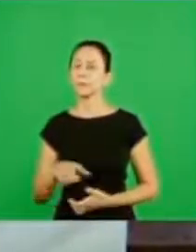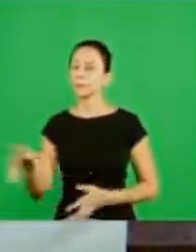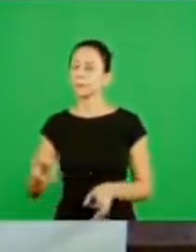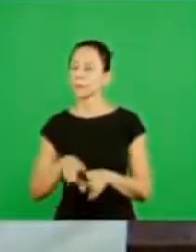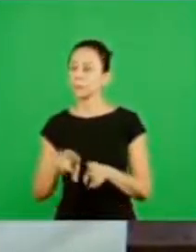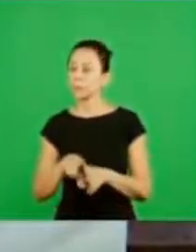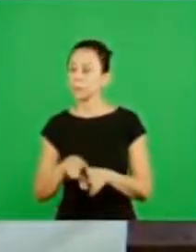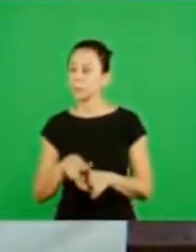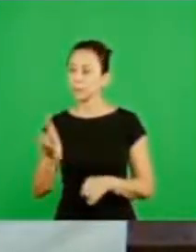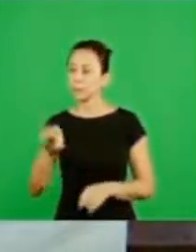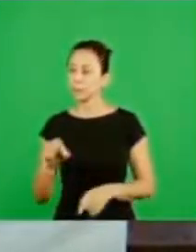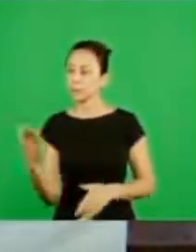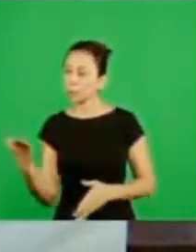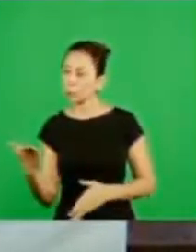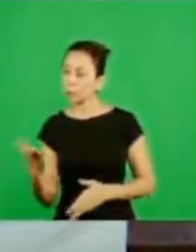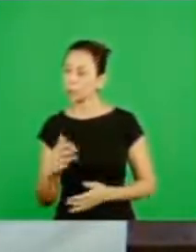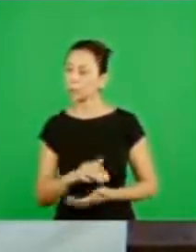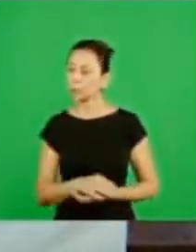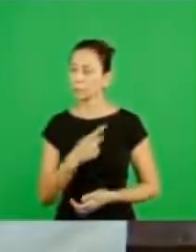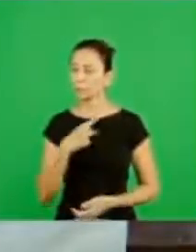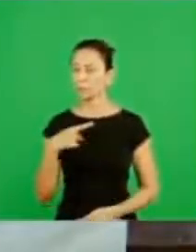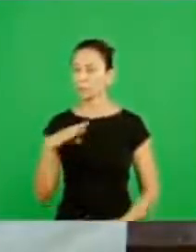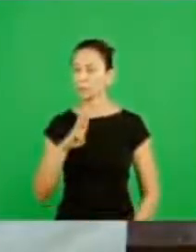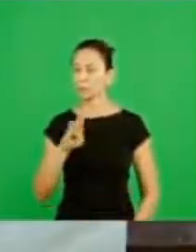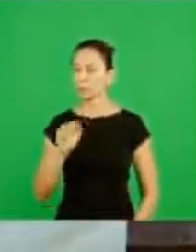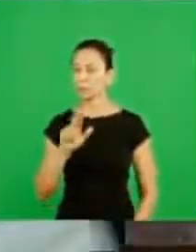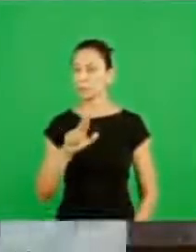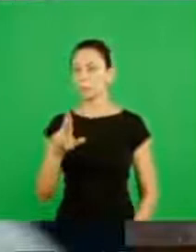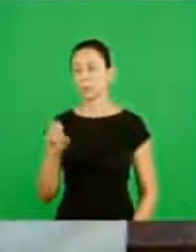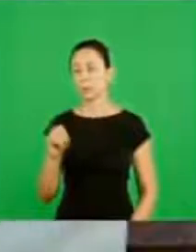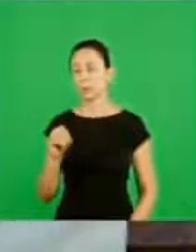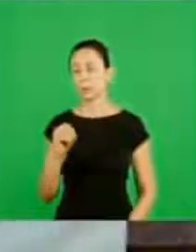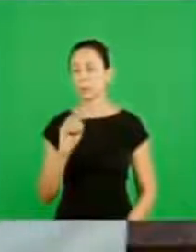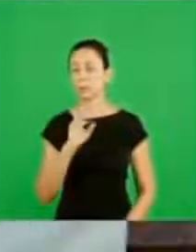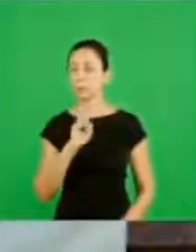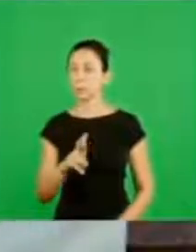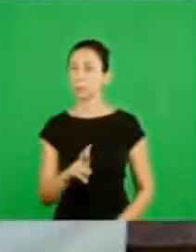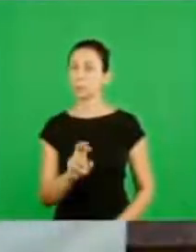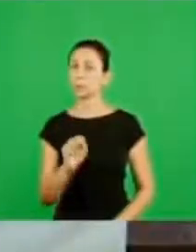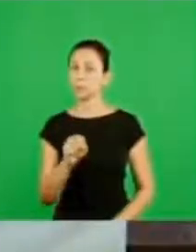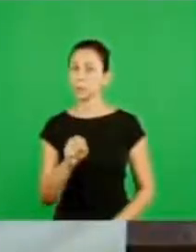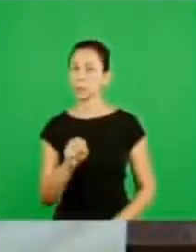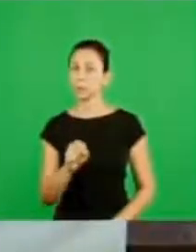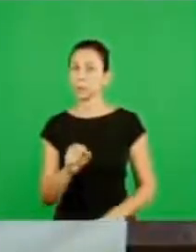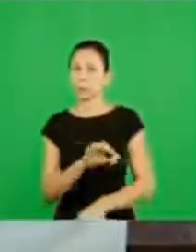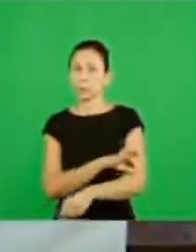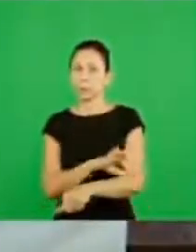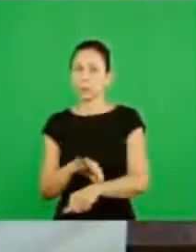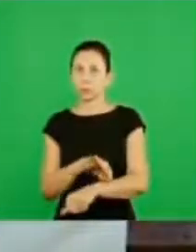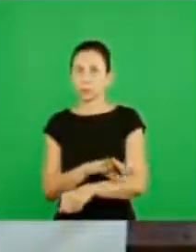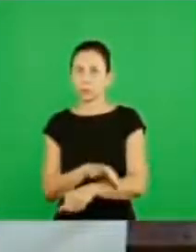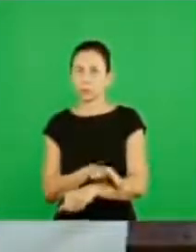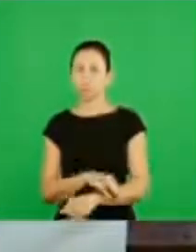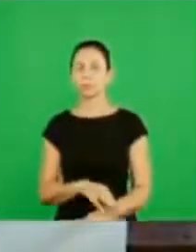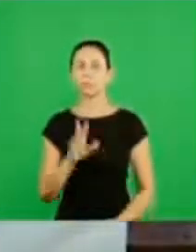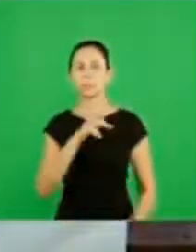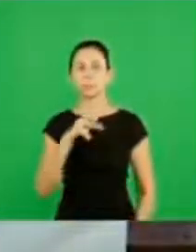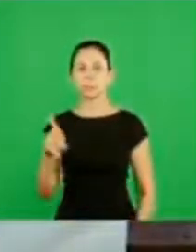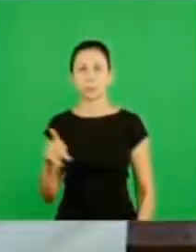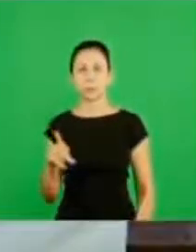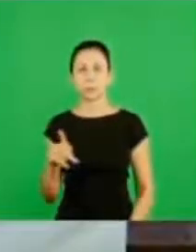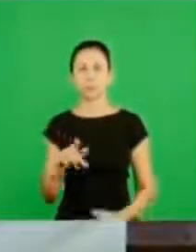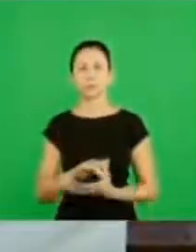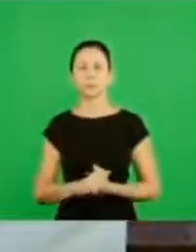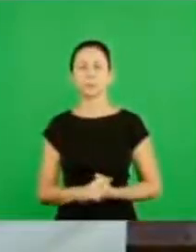You are going to decide now. And Pastor Barrow said, no, that's it. He